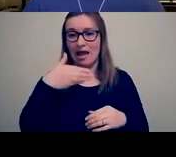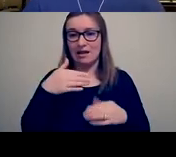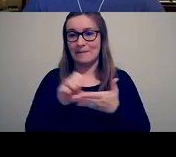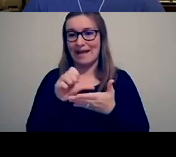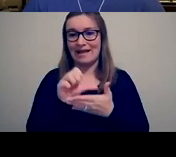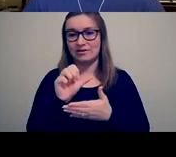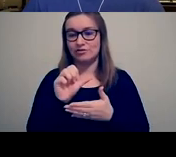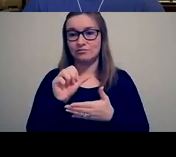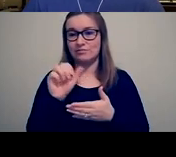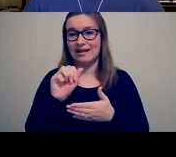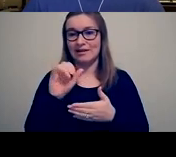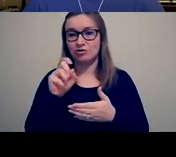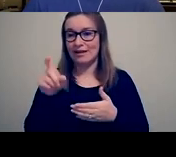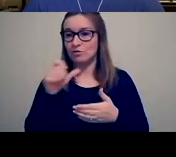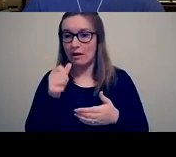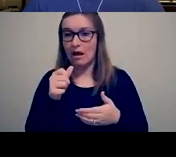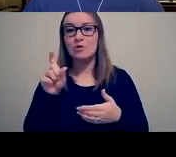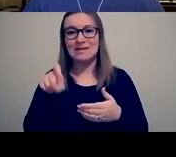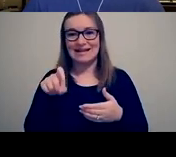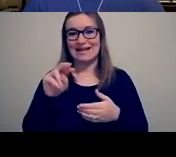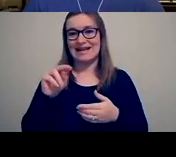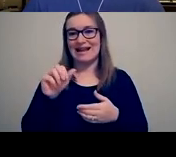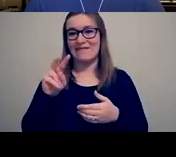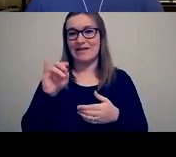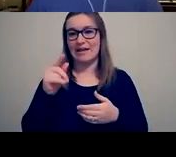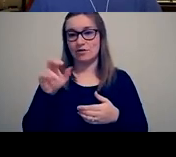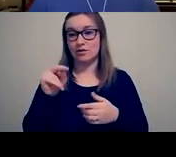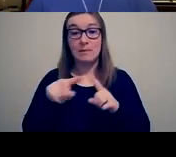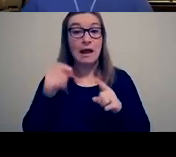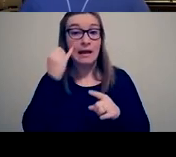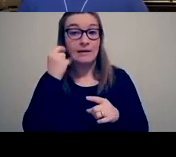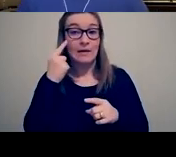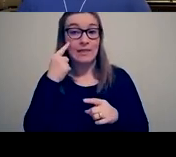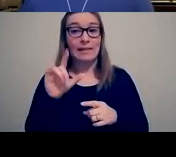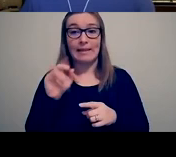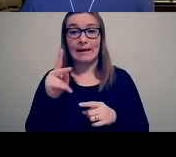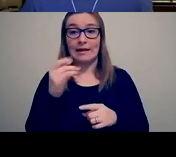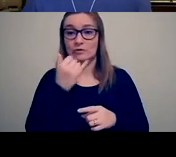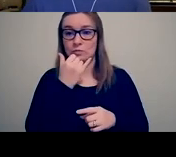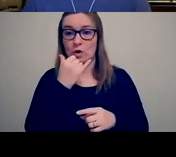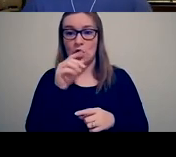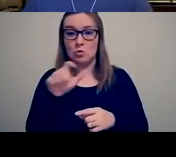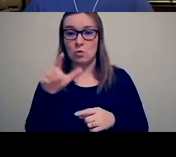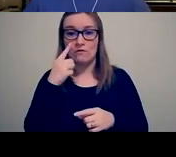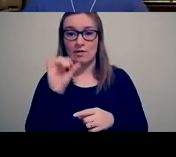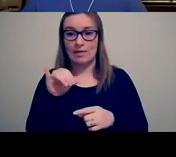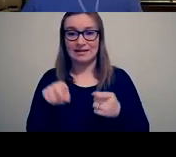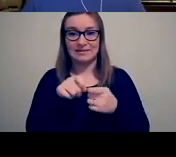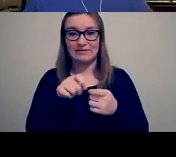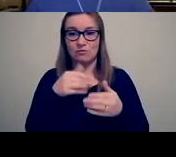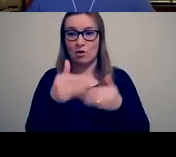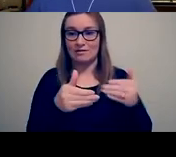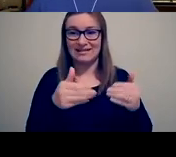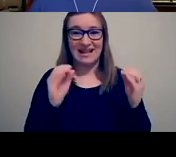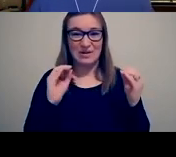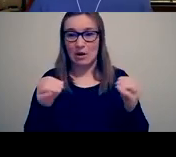it still means like navigation. But if you think the link is the wrong tool for the job, like let's say like no navigation happened